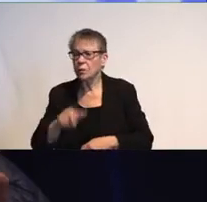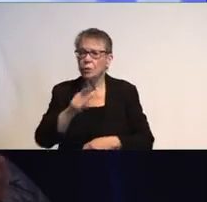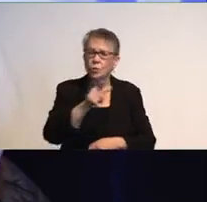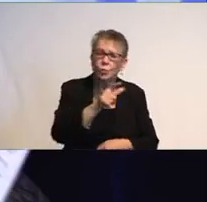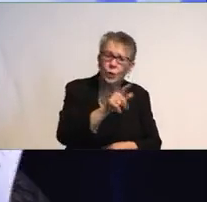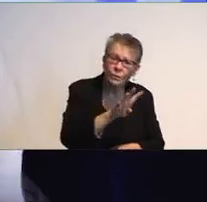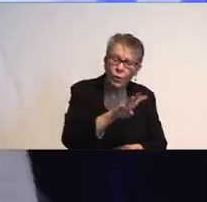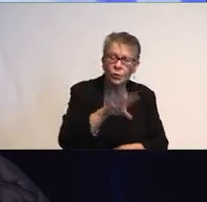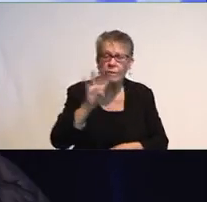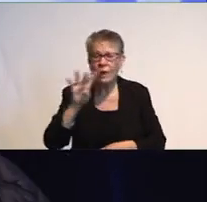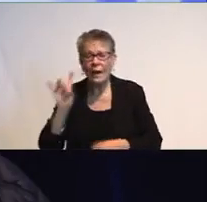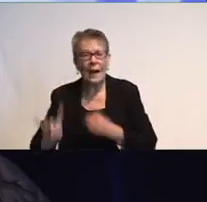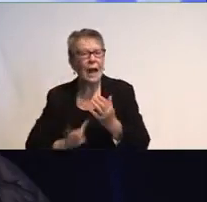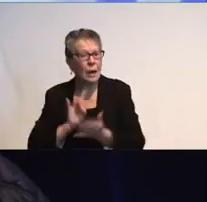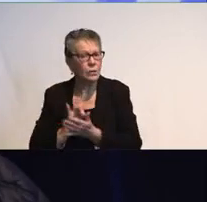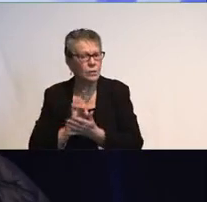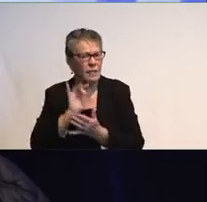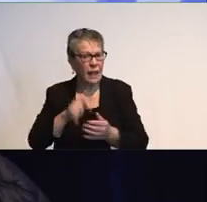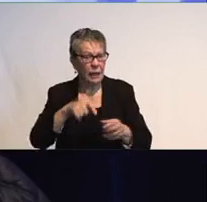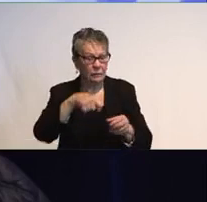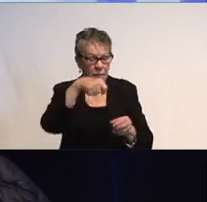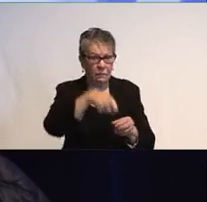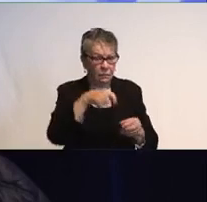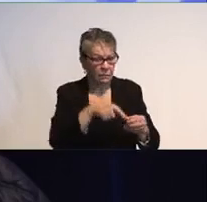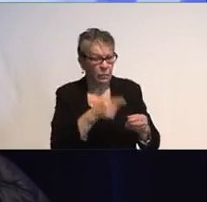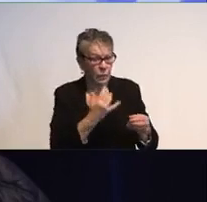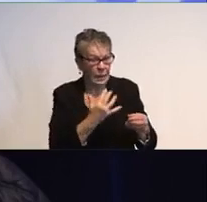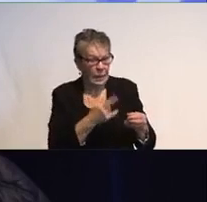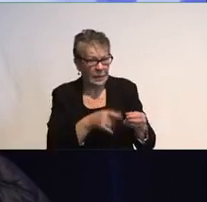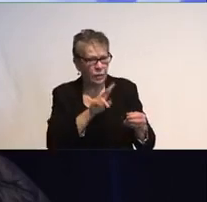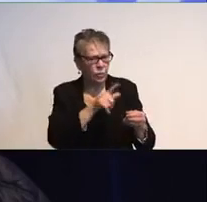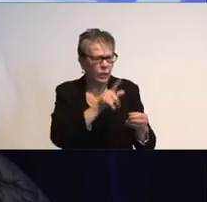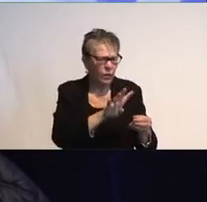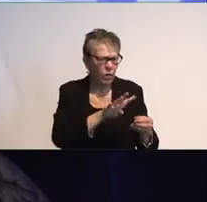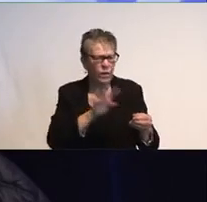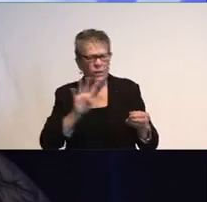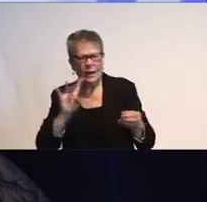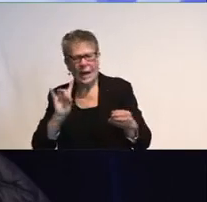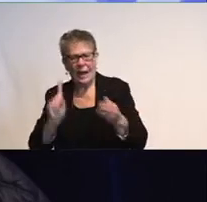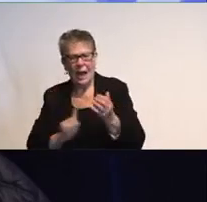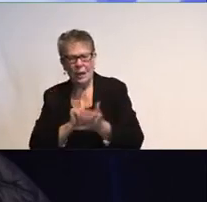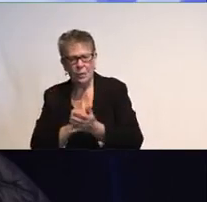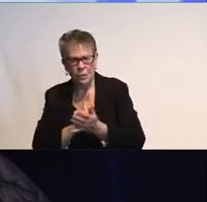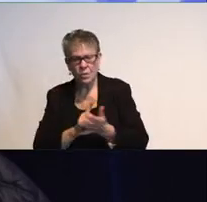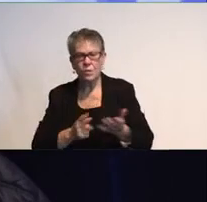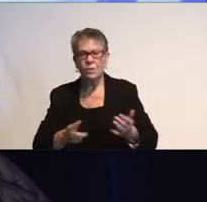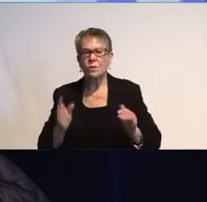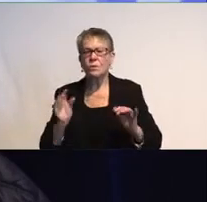lab. To find a testing location near you, please visit